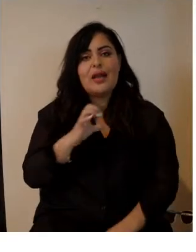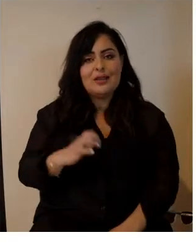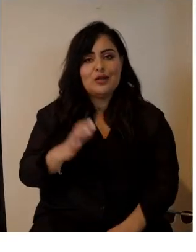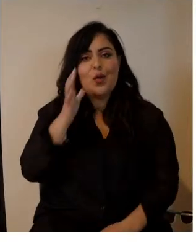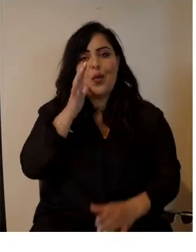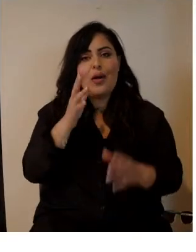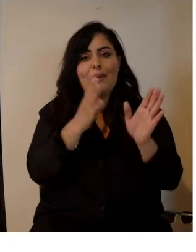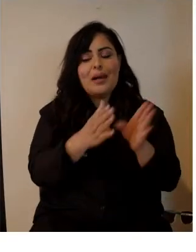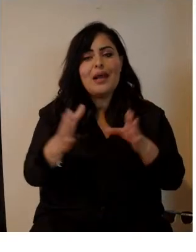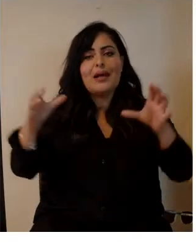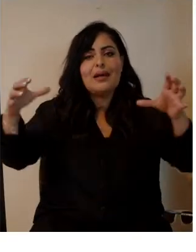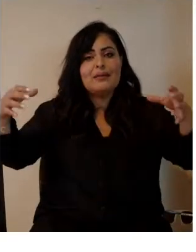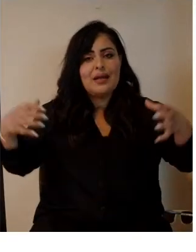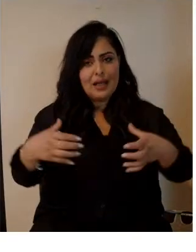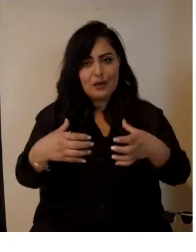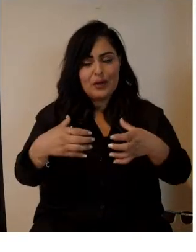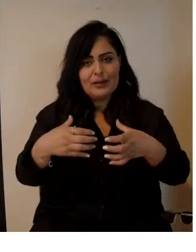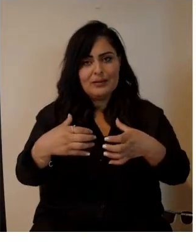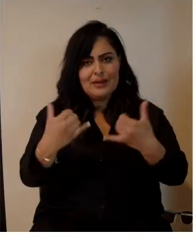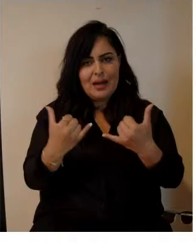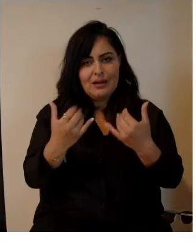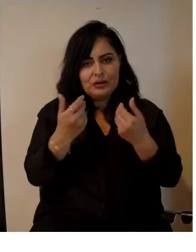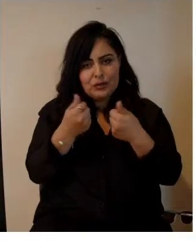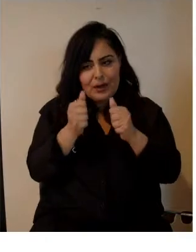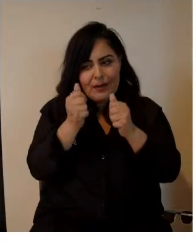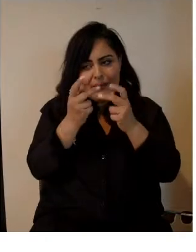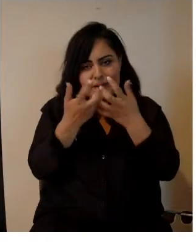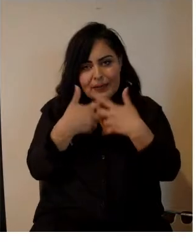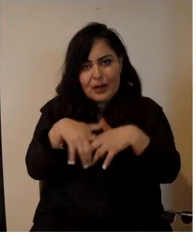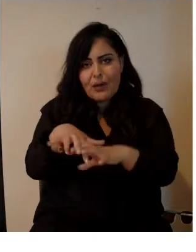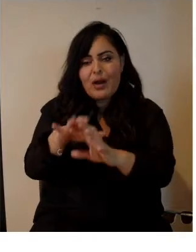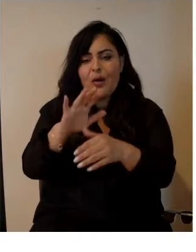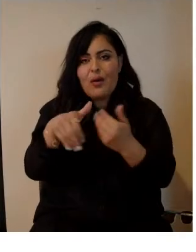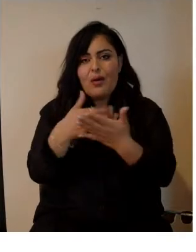a gathering. We're just trying to work out the details. So pay attention to